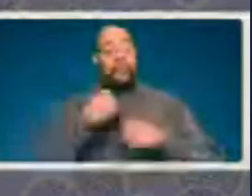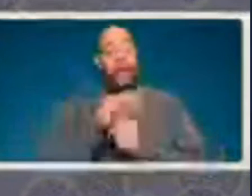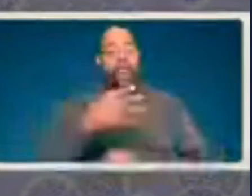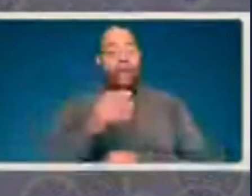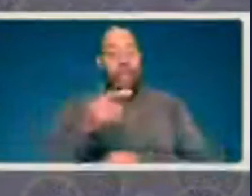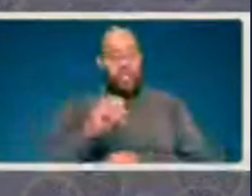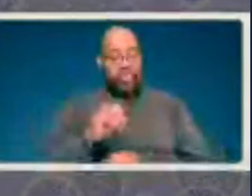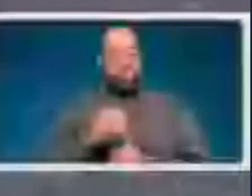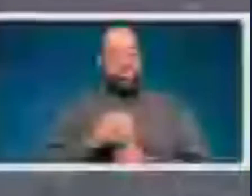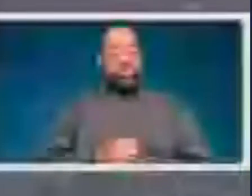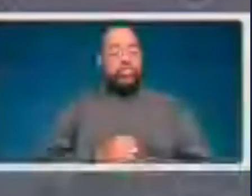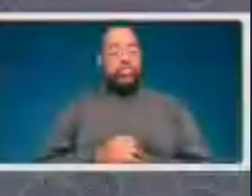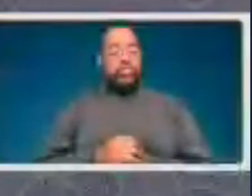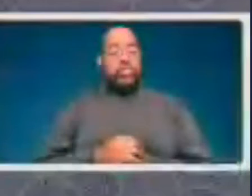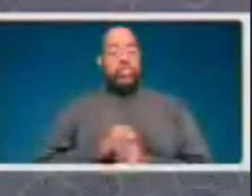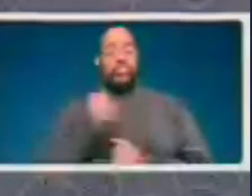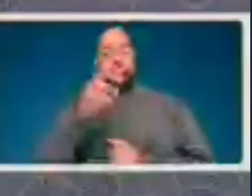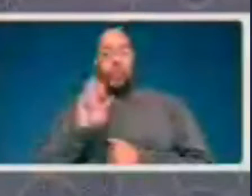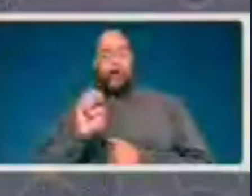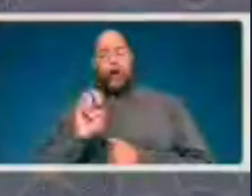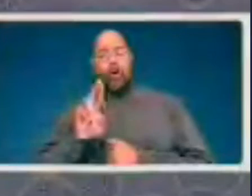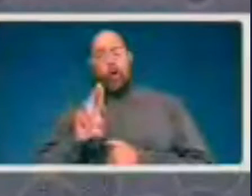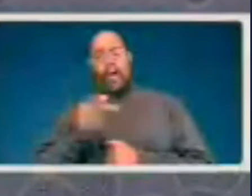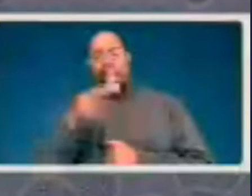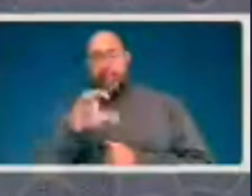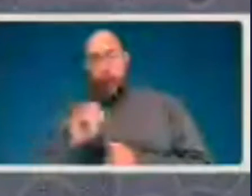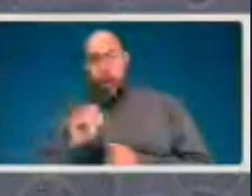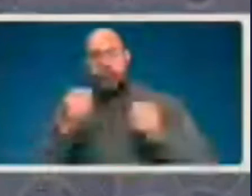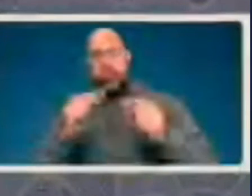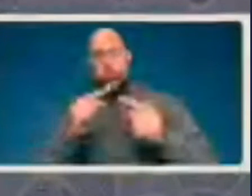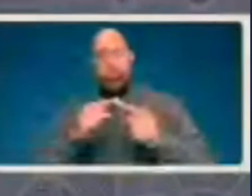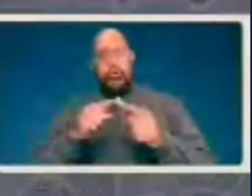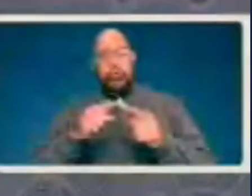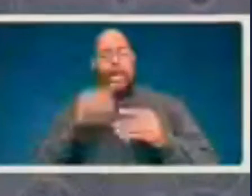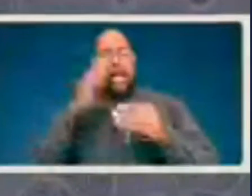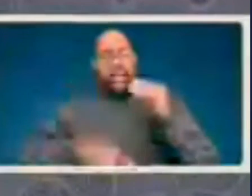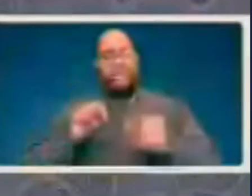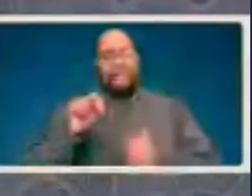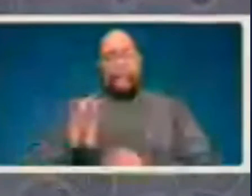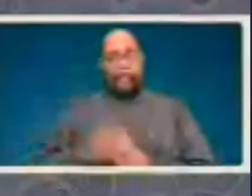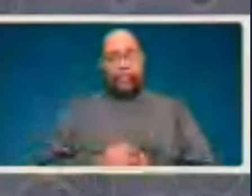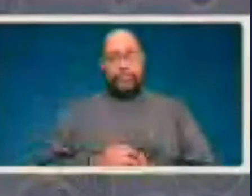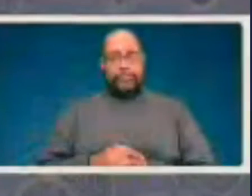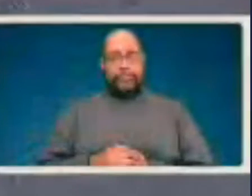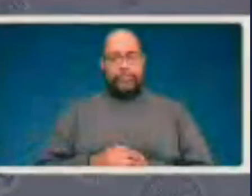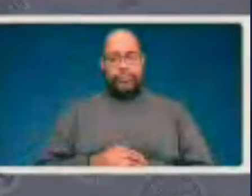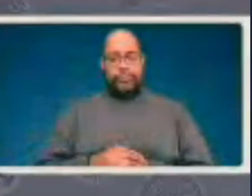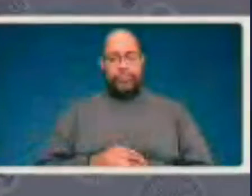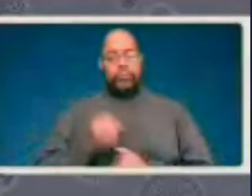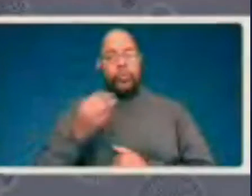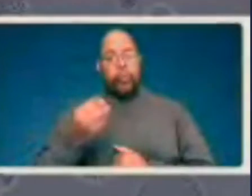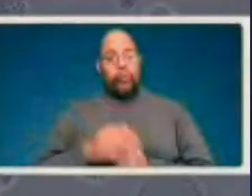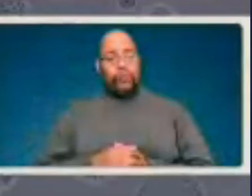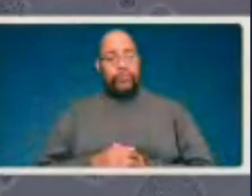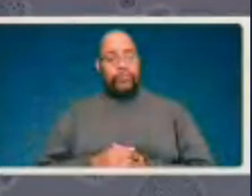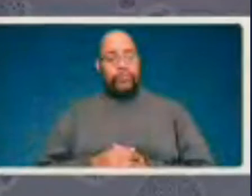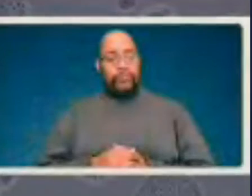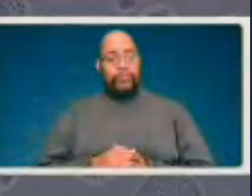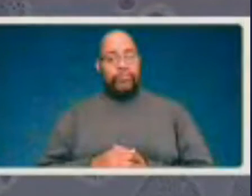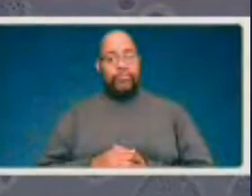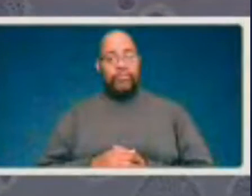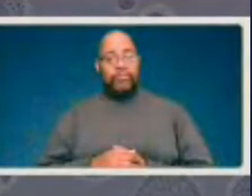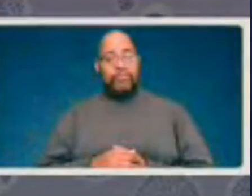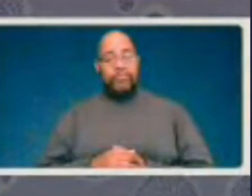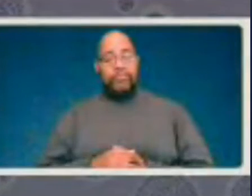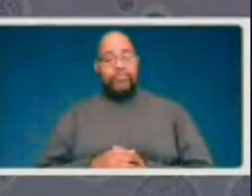is to make macrophage a superhero in trying to end tuberculosis. So,